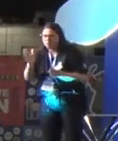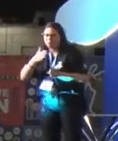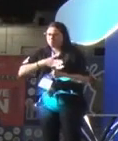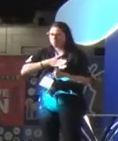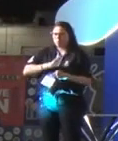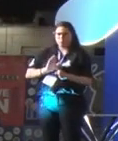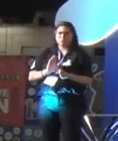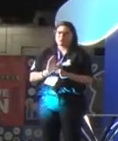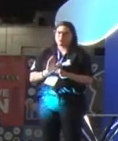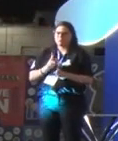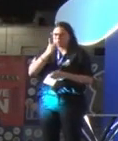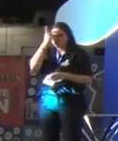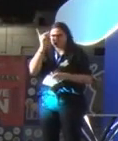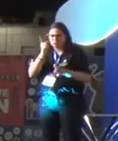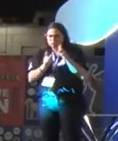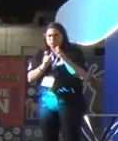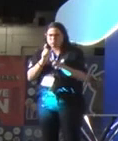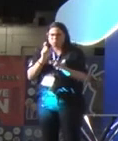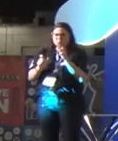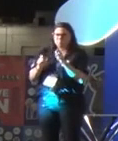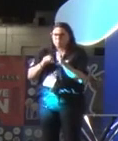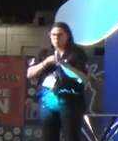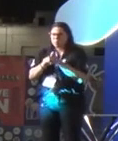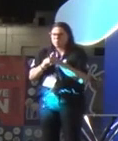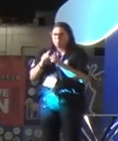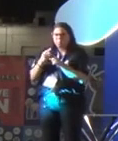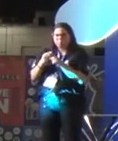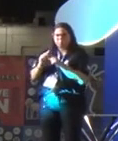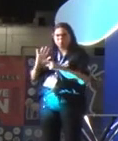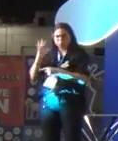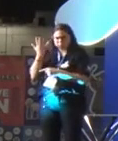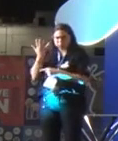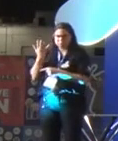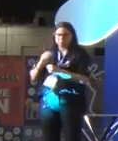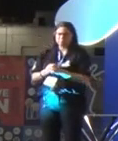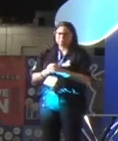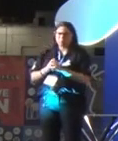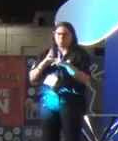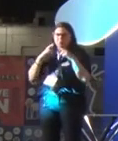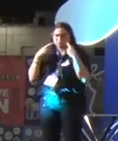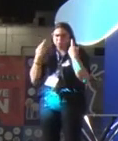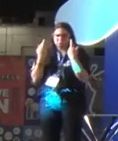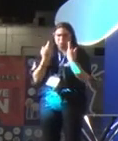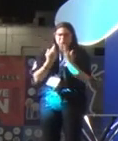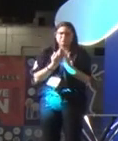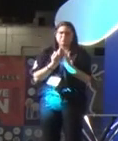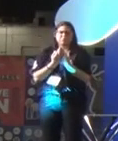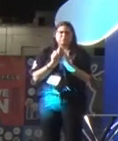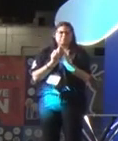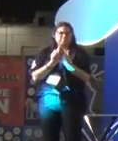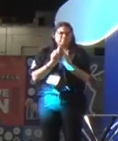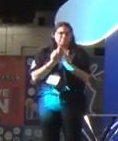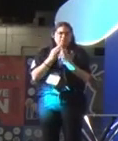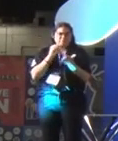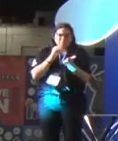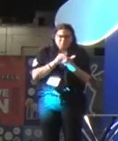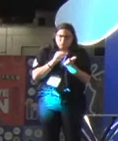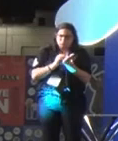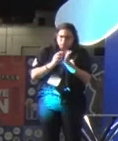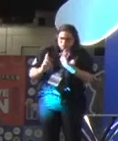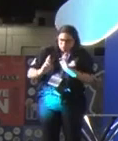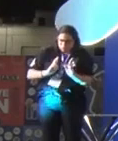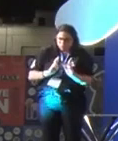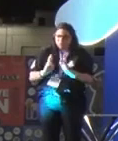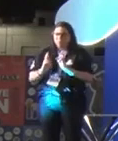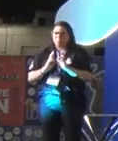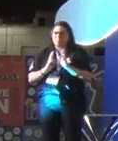happening? And one of the reasons seemed to be this lack of relatability, that science was taught in a